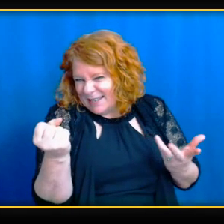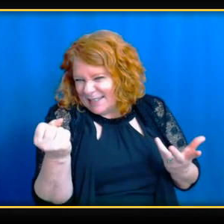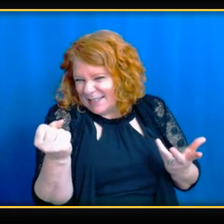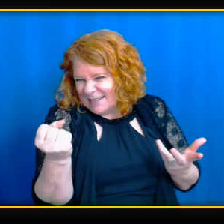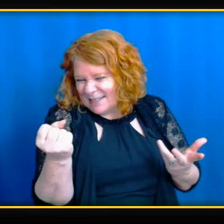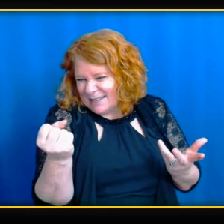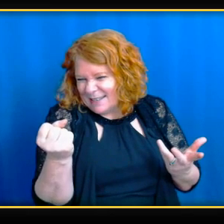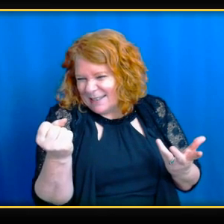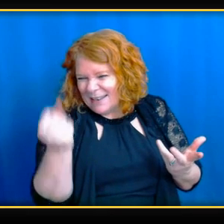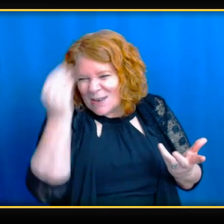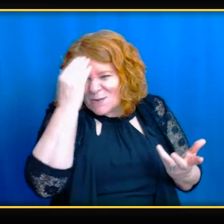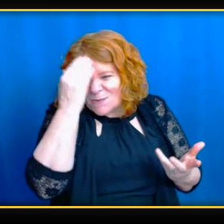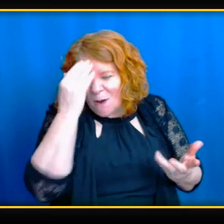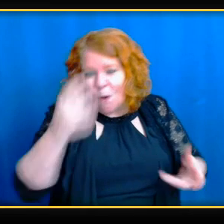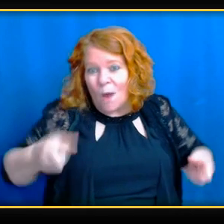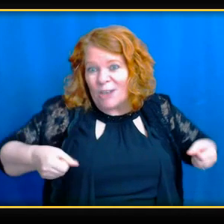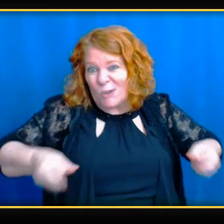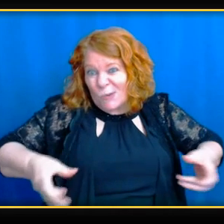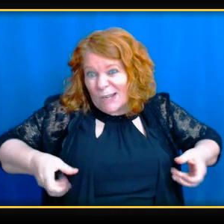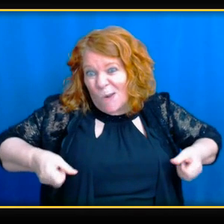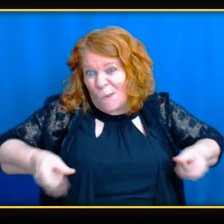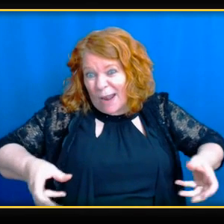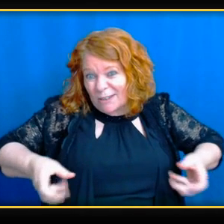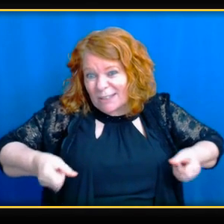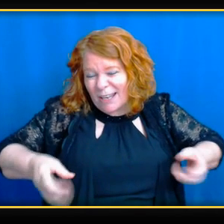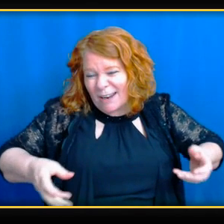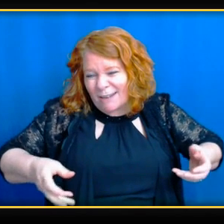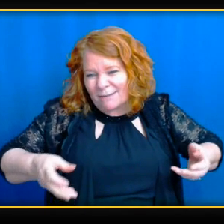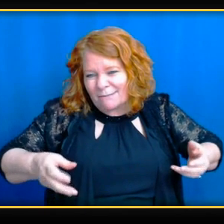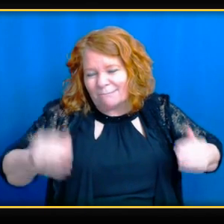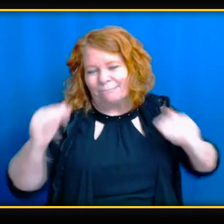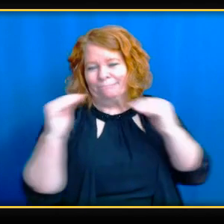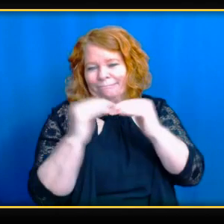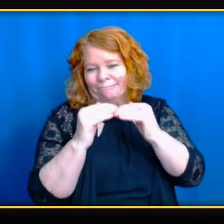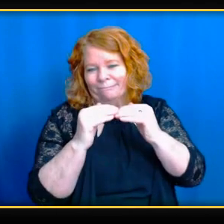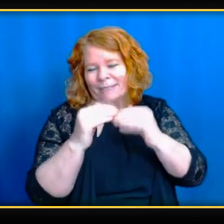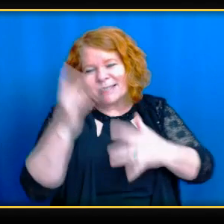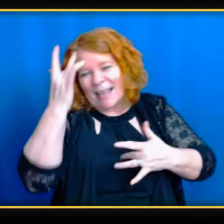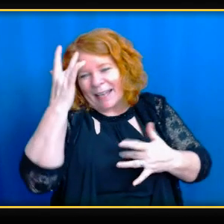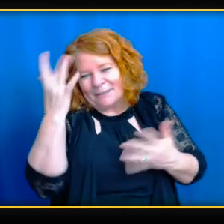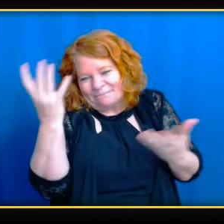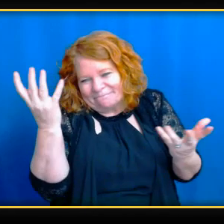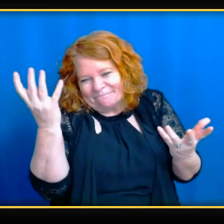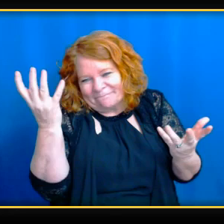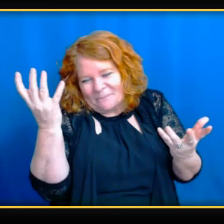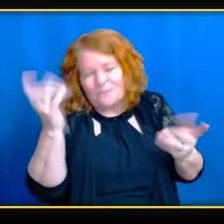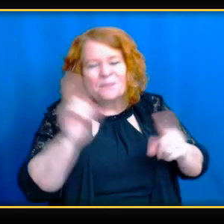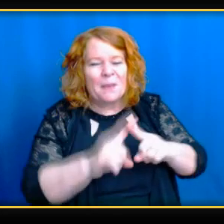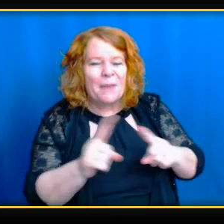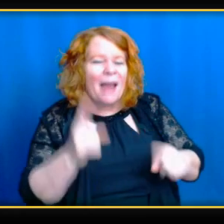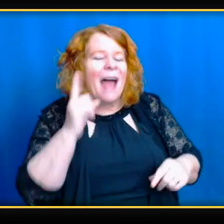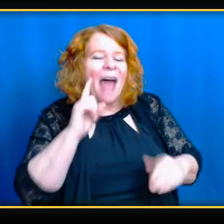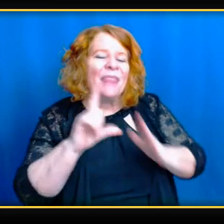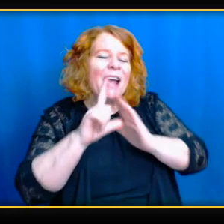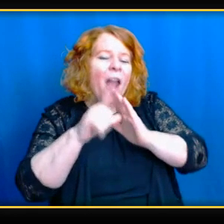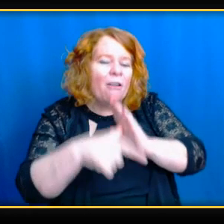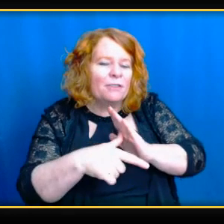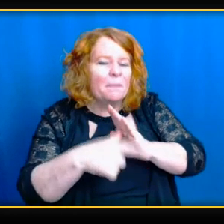using a wheelchair was equal to being sick. But I think they ultimately accepted me.